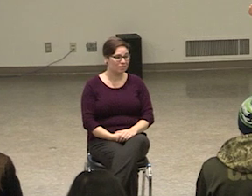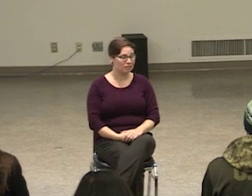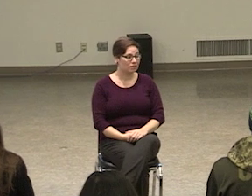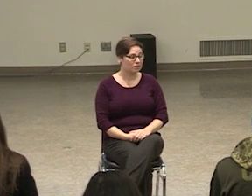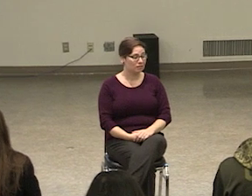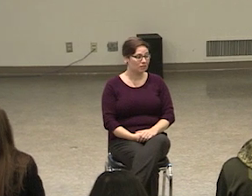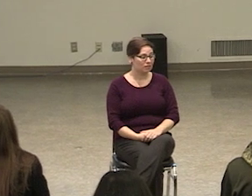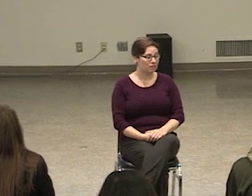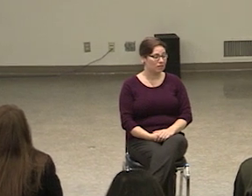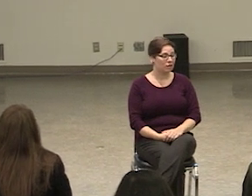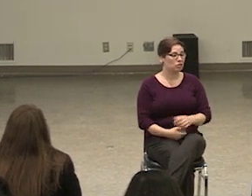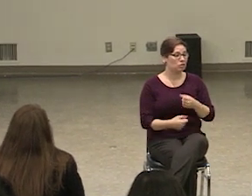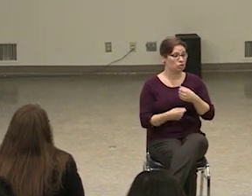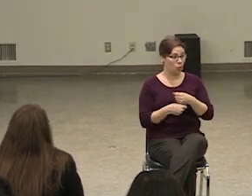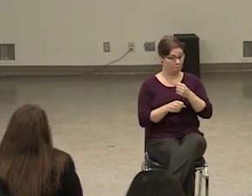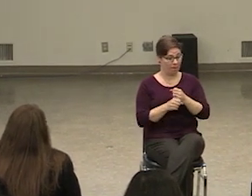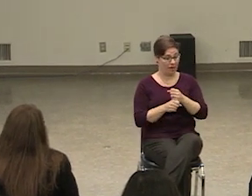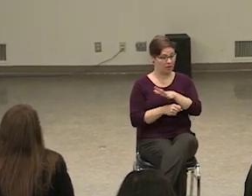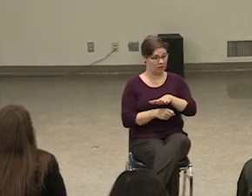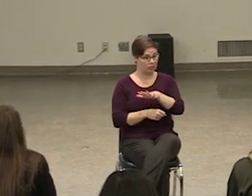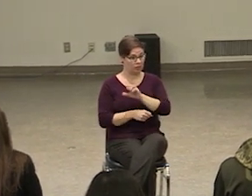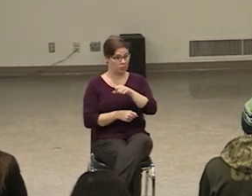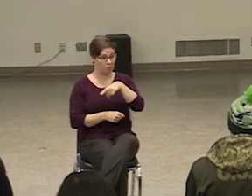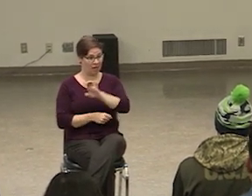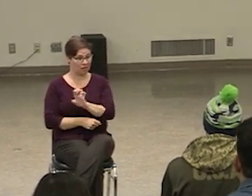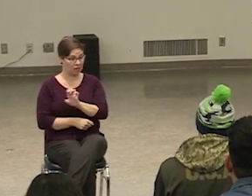So make space, take space.